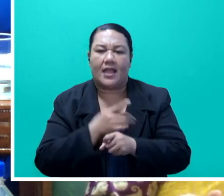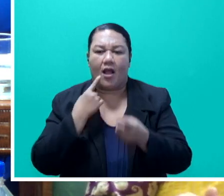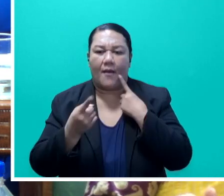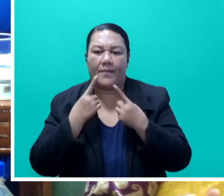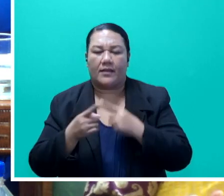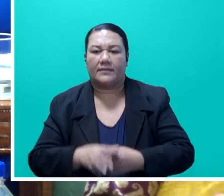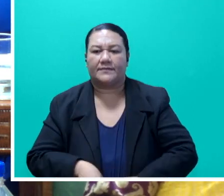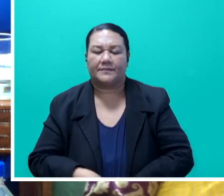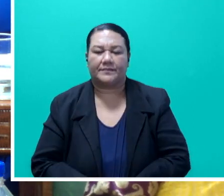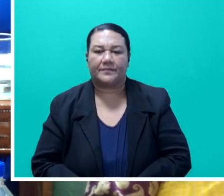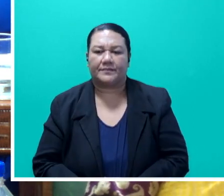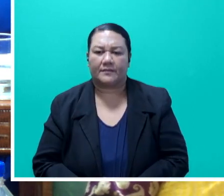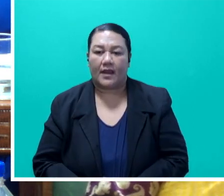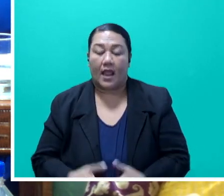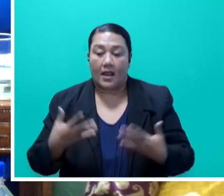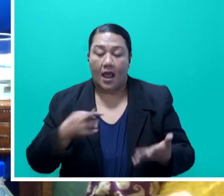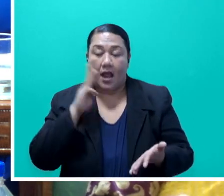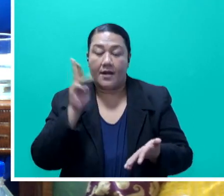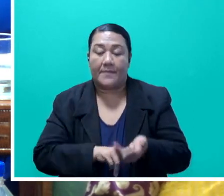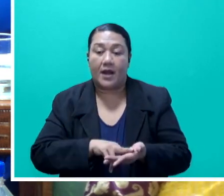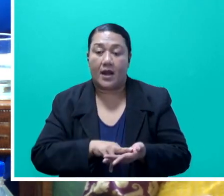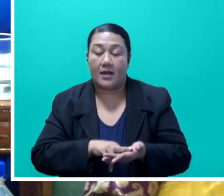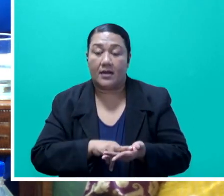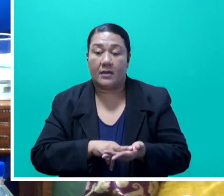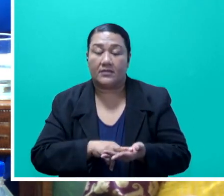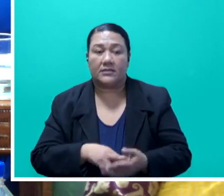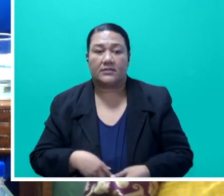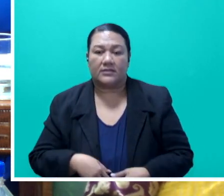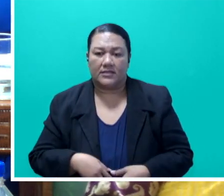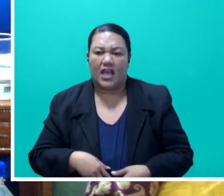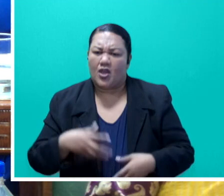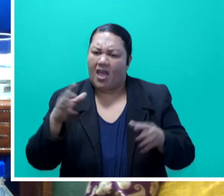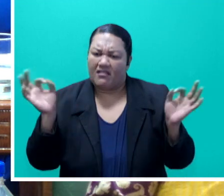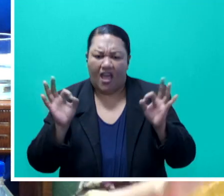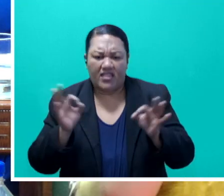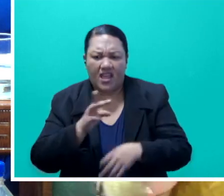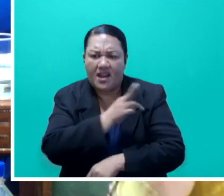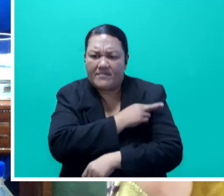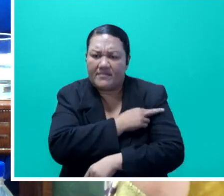And say, I'm just reading the report. You have an added responsibility, sir, to actually get all the facts before you